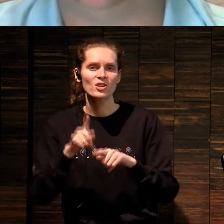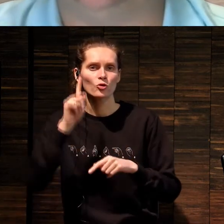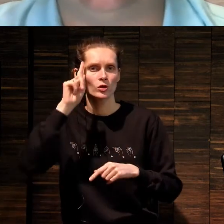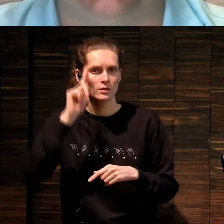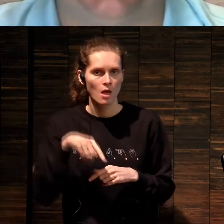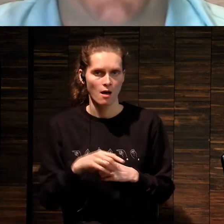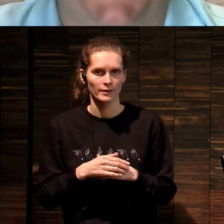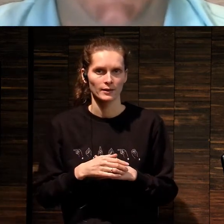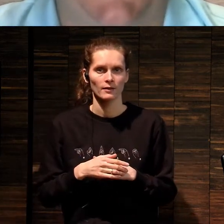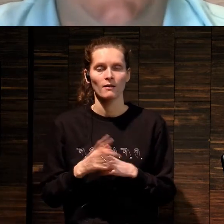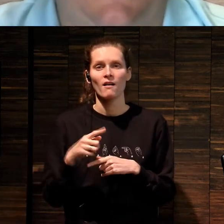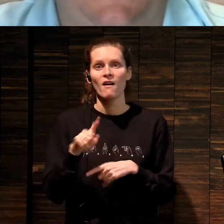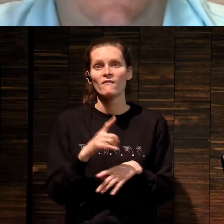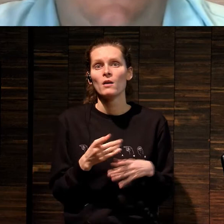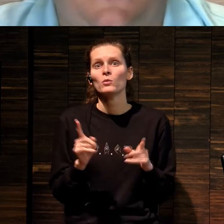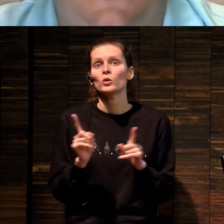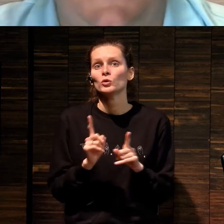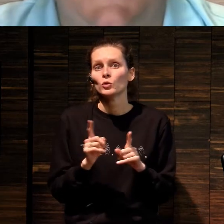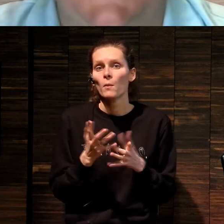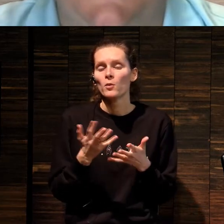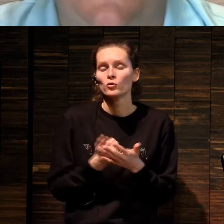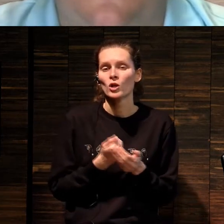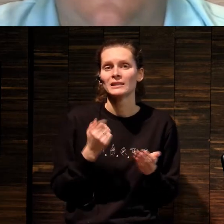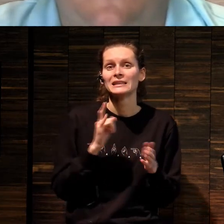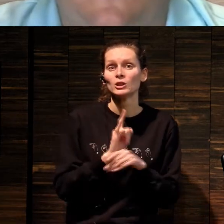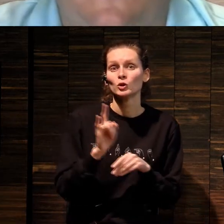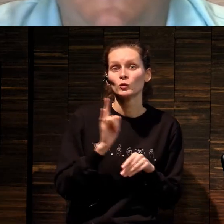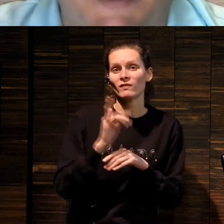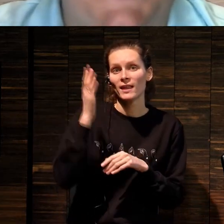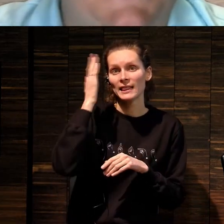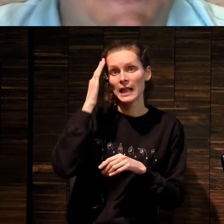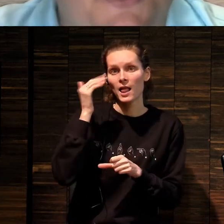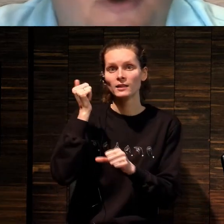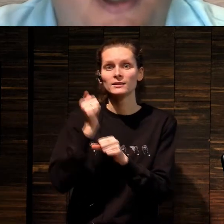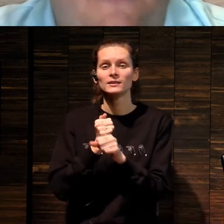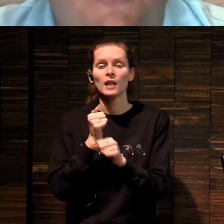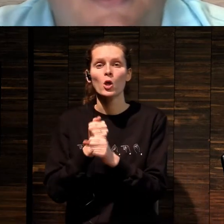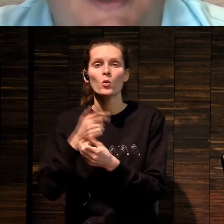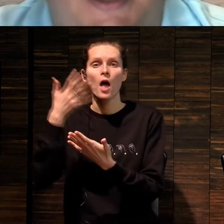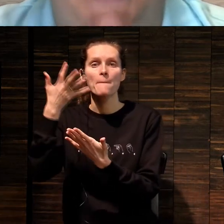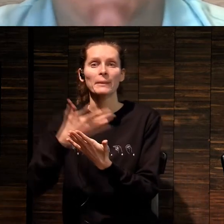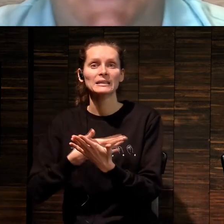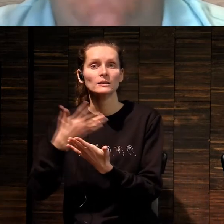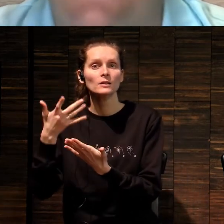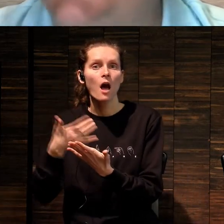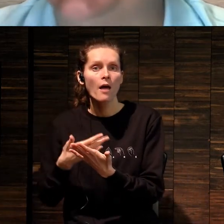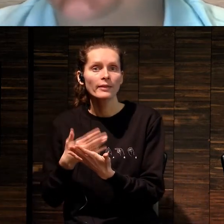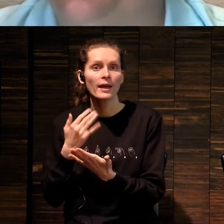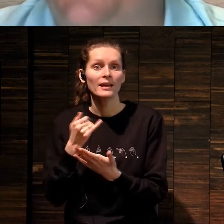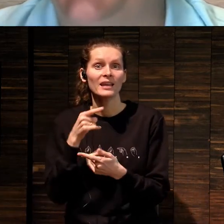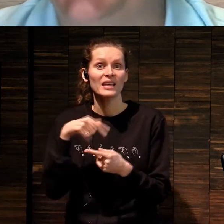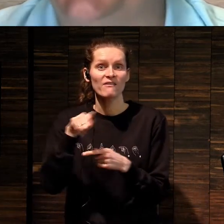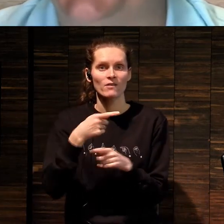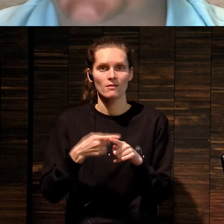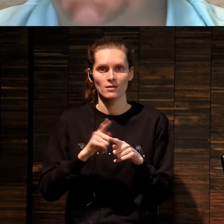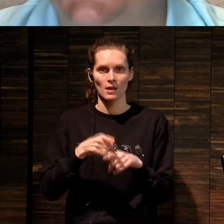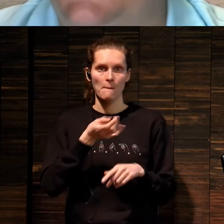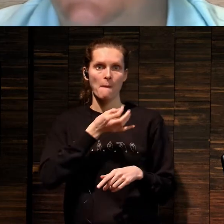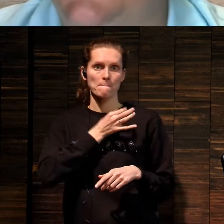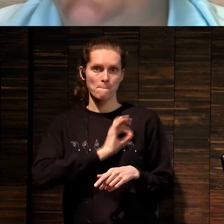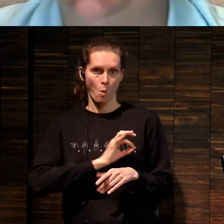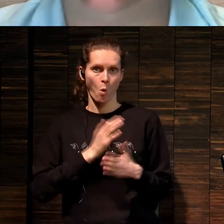this description looking at it. So technically you are covered, it adds that, but it doesn't know why it's on your